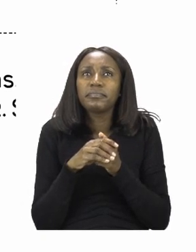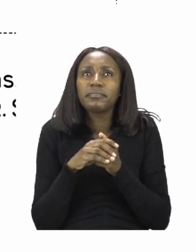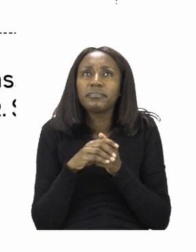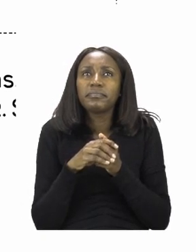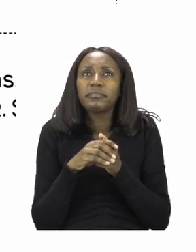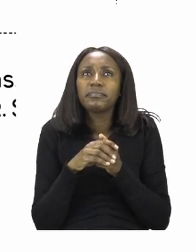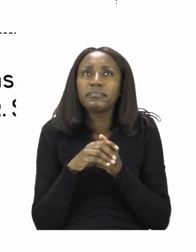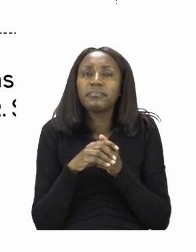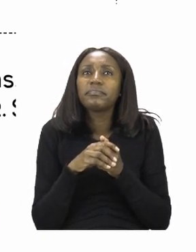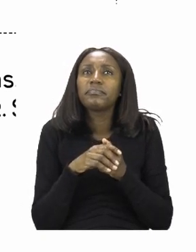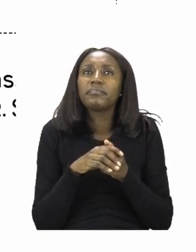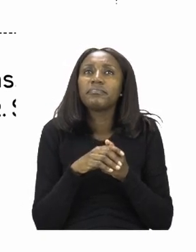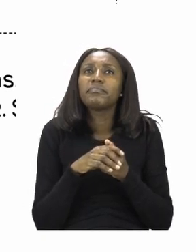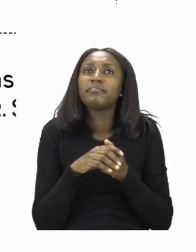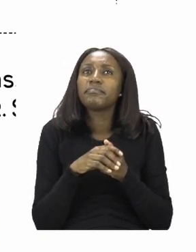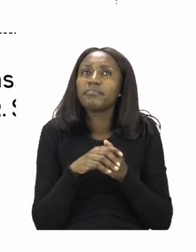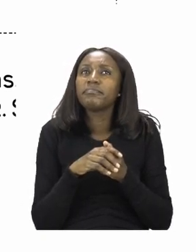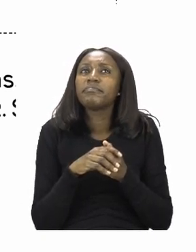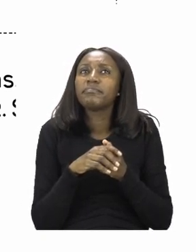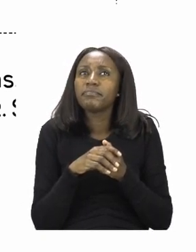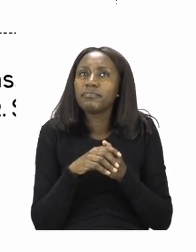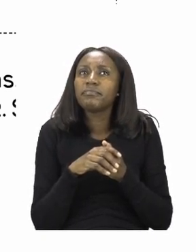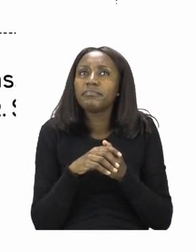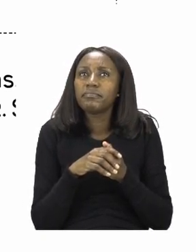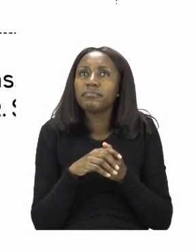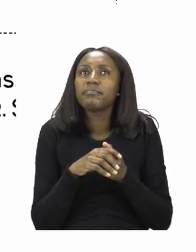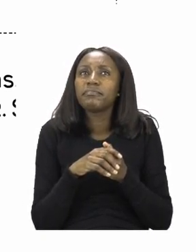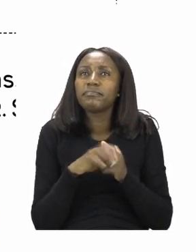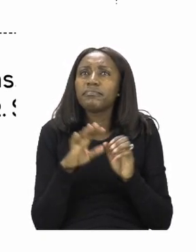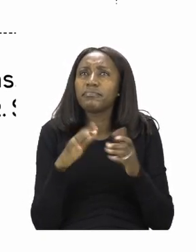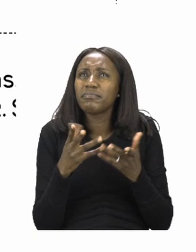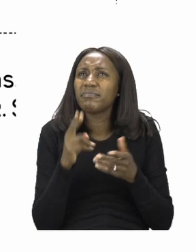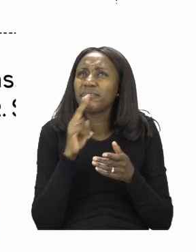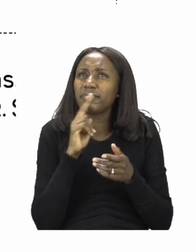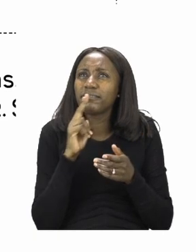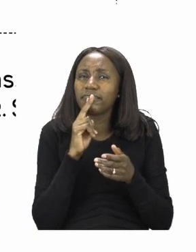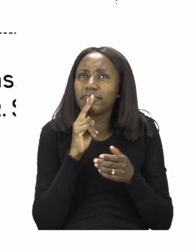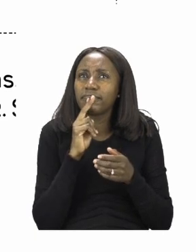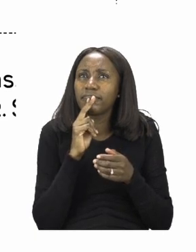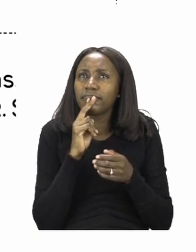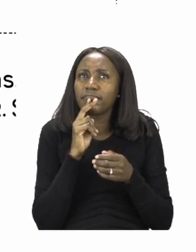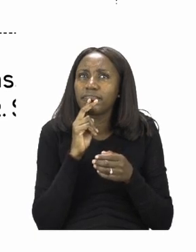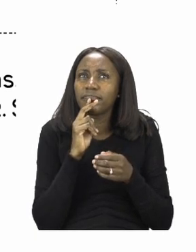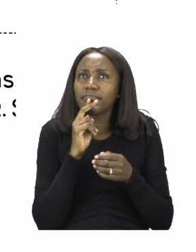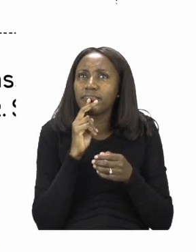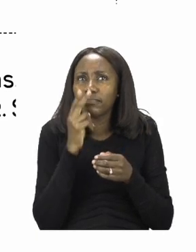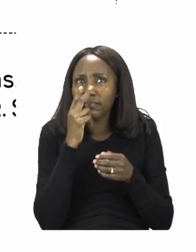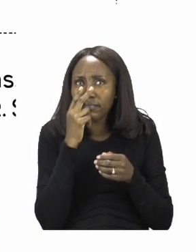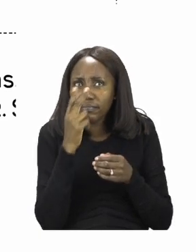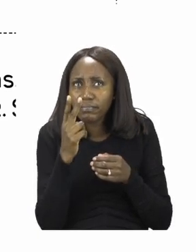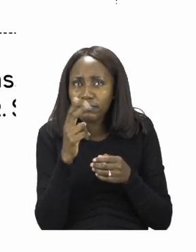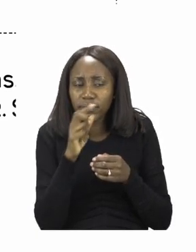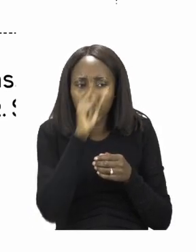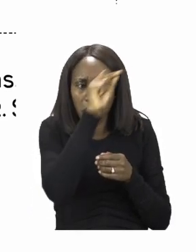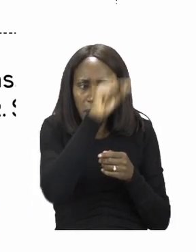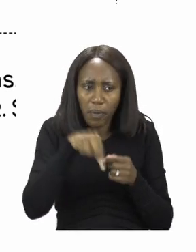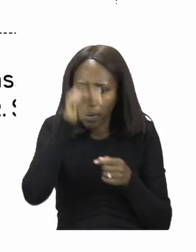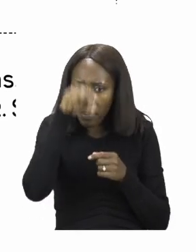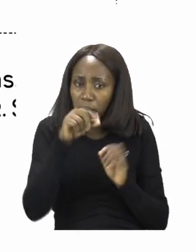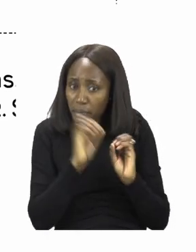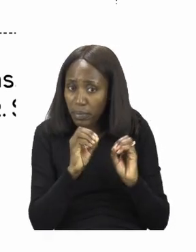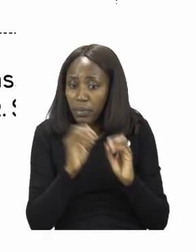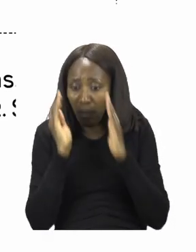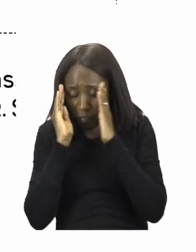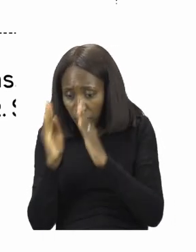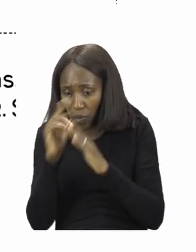5 minus. And to get our answer, we need to count the coins that have not been crossed out. So can you